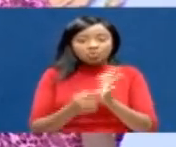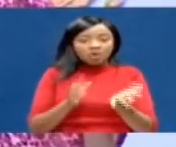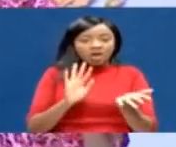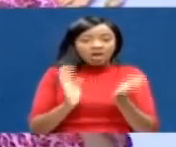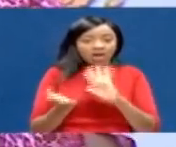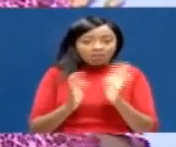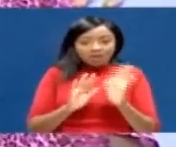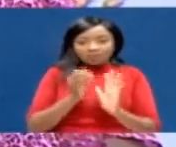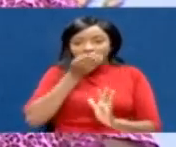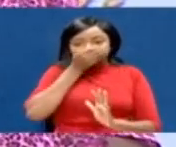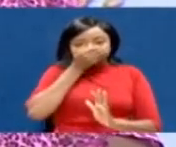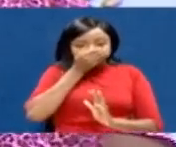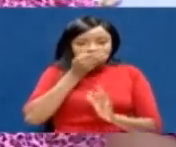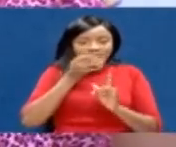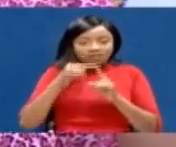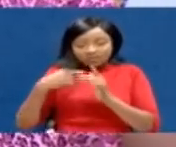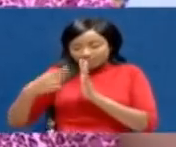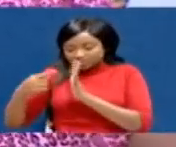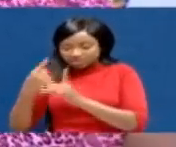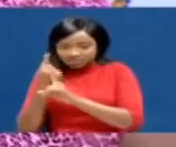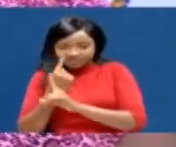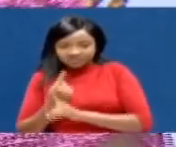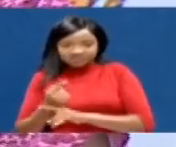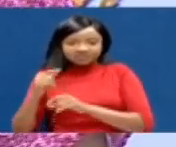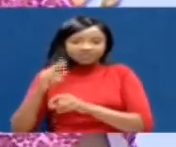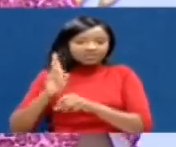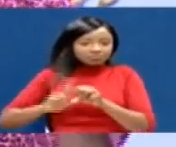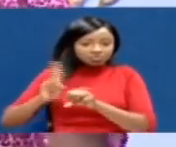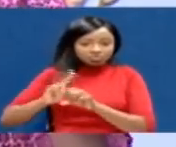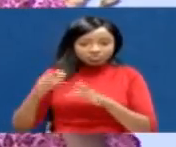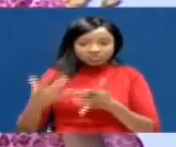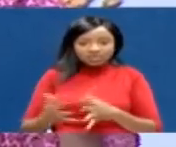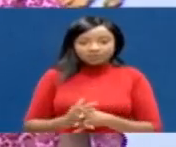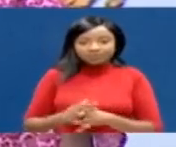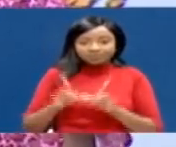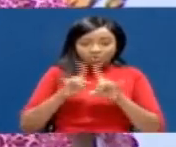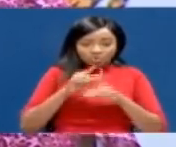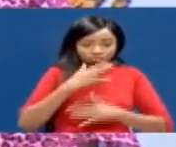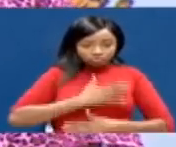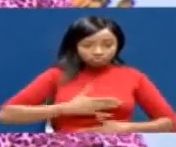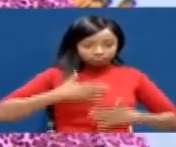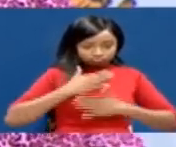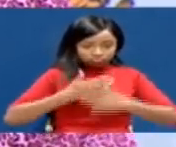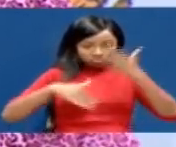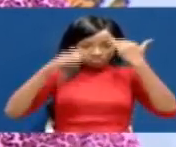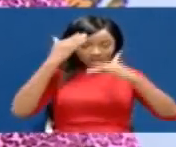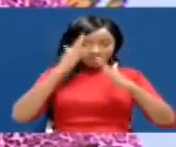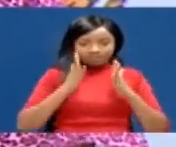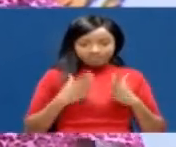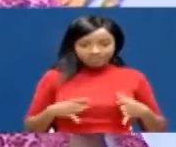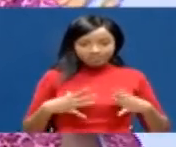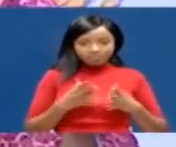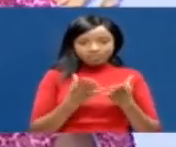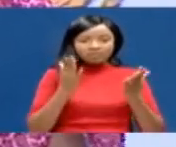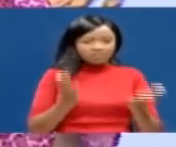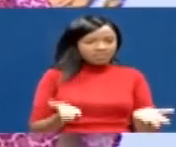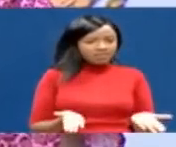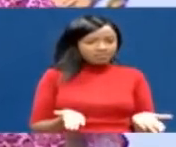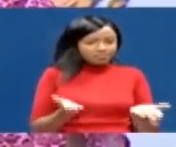approved ventilators and other equipment. Our scientists are making advances in